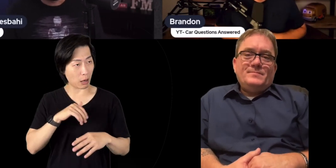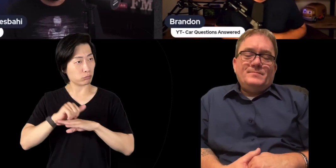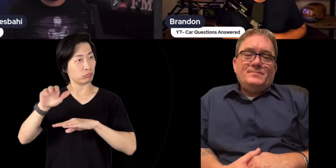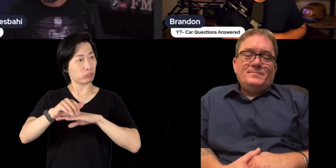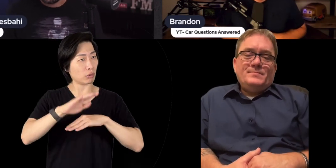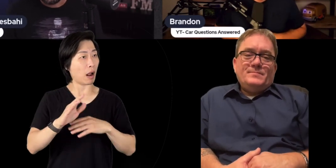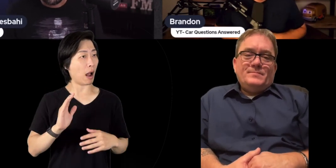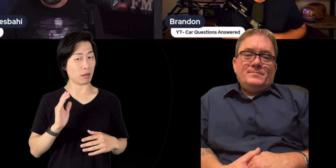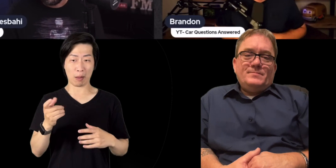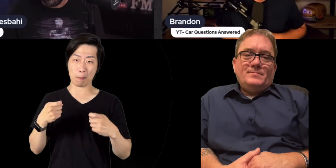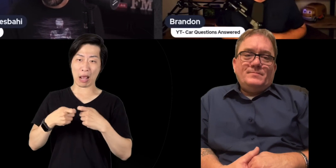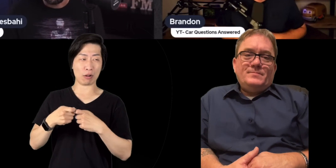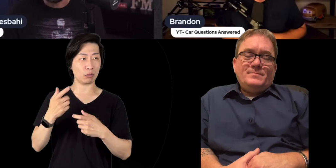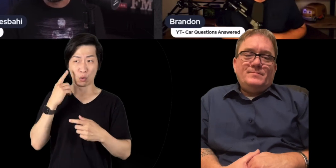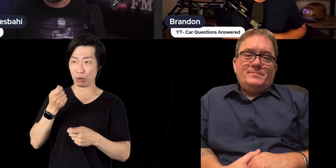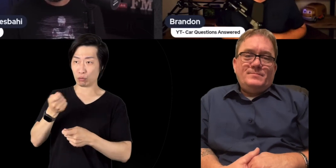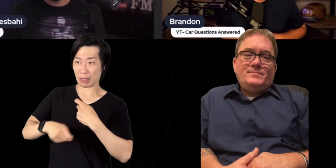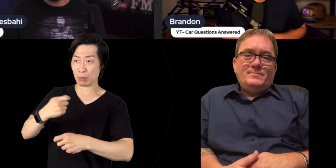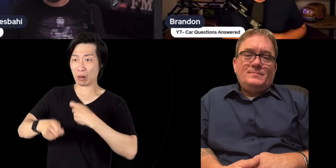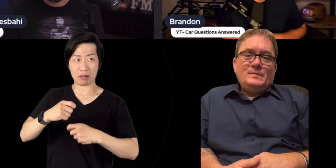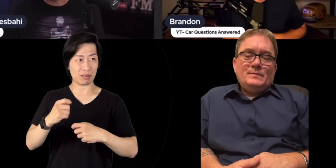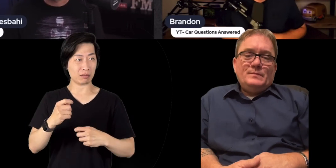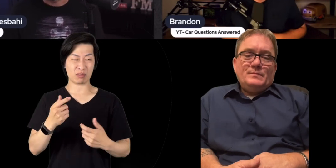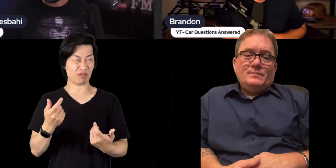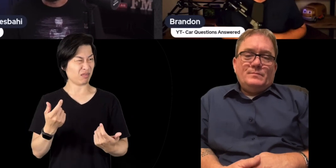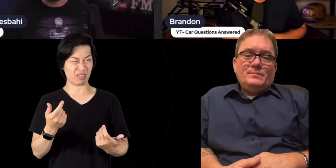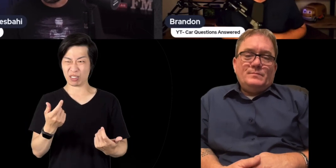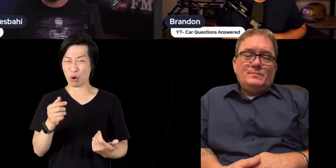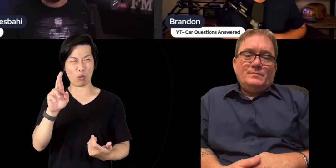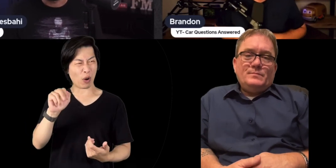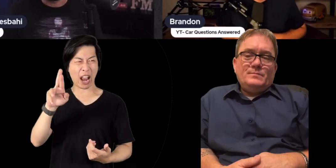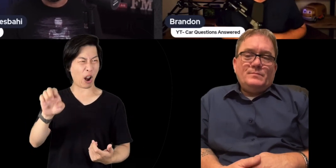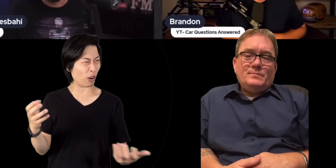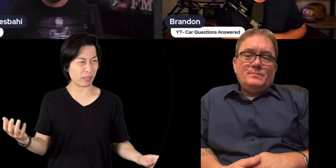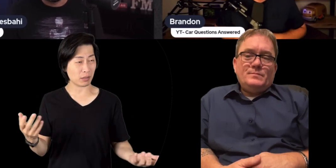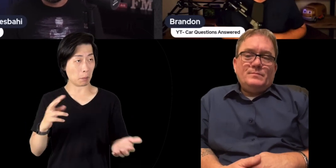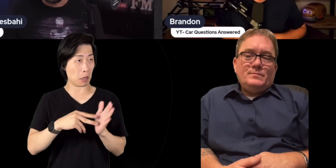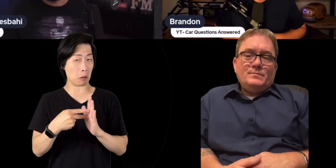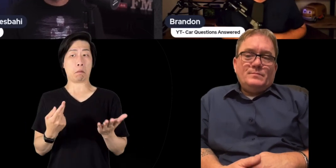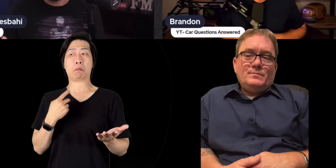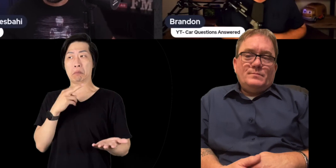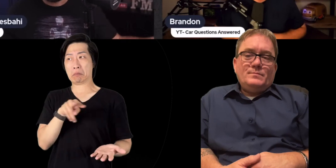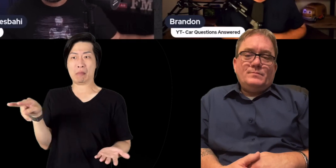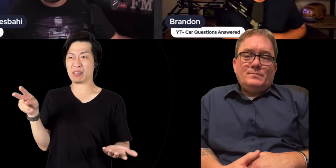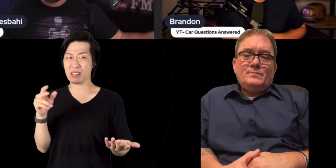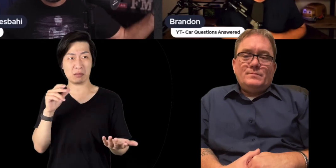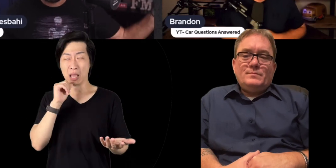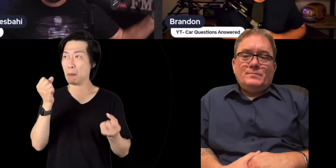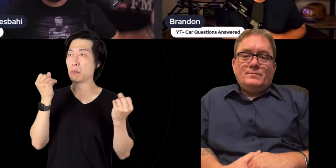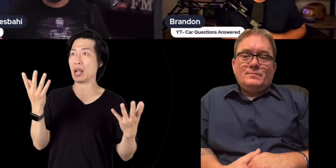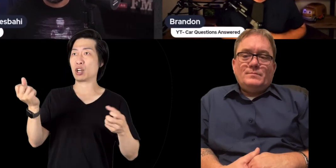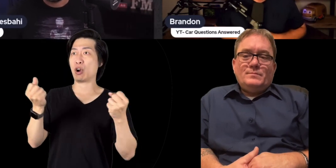to replace was like it barely moved, which told me that like, hey, there aren't batteries failing left and right. When you have a fleet of